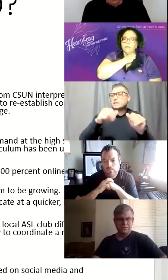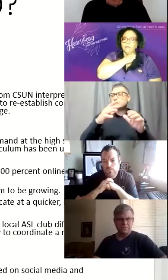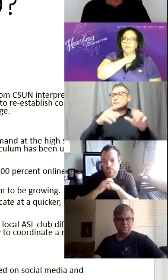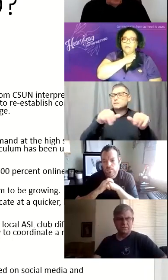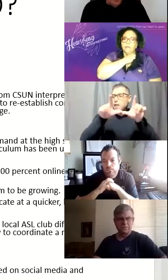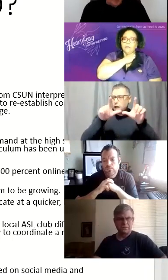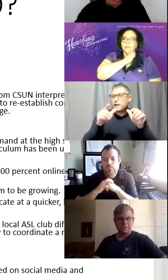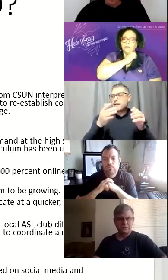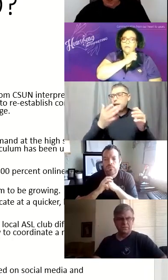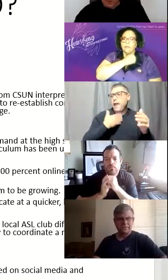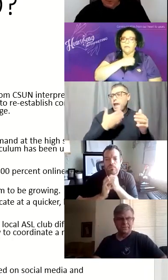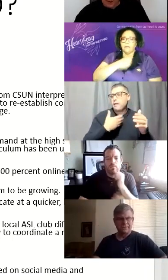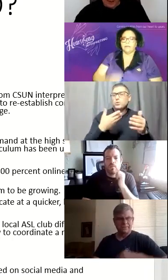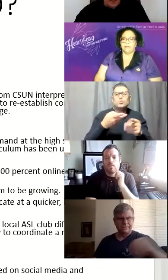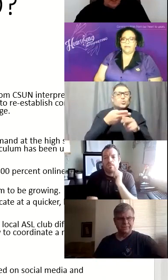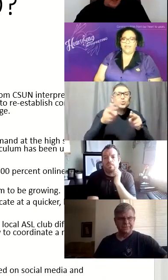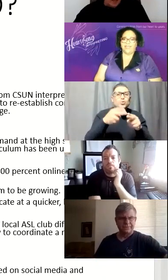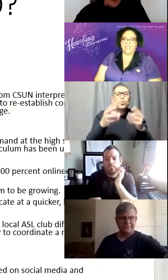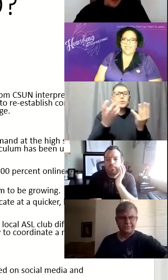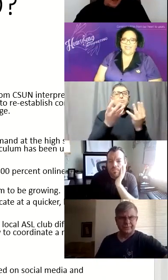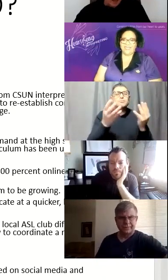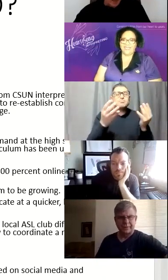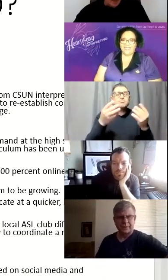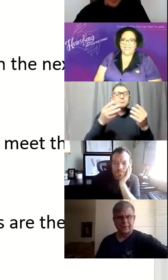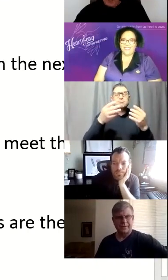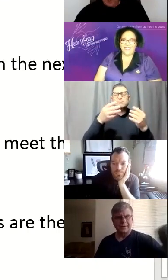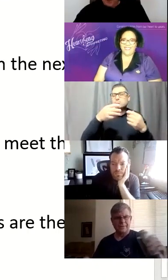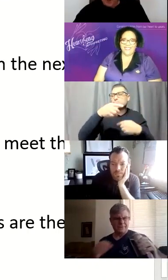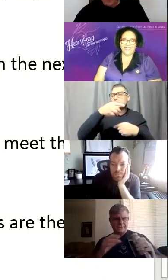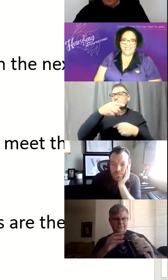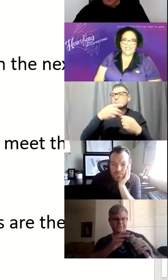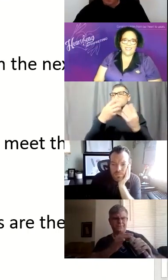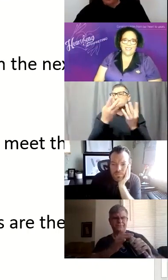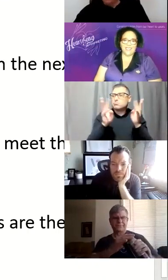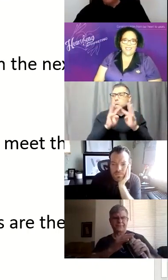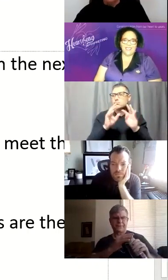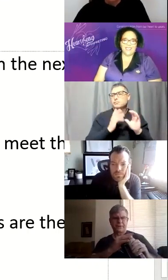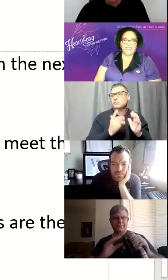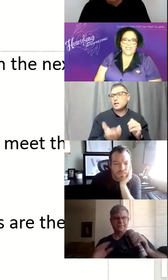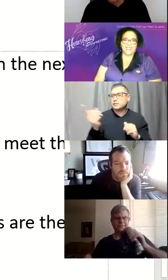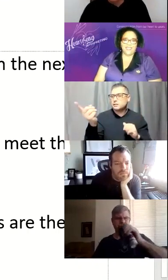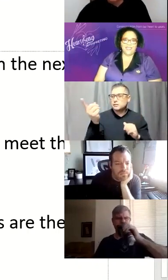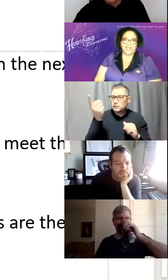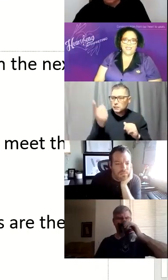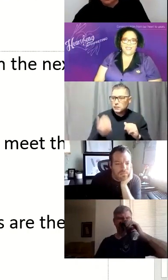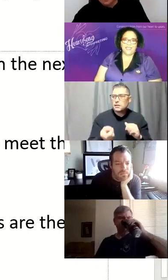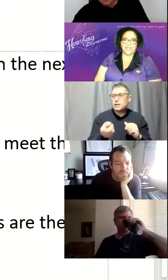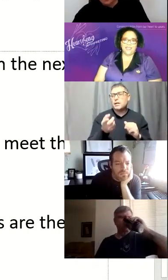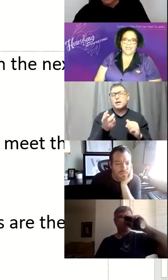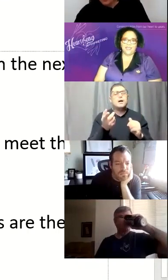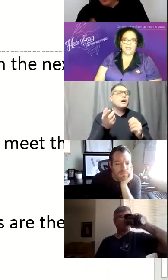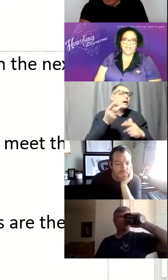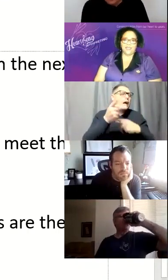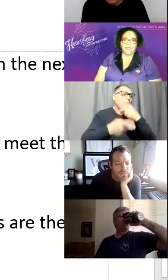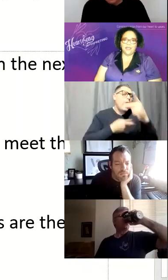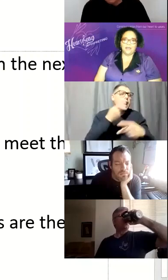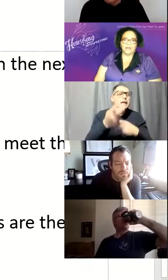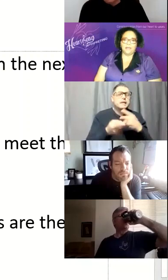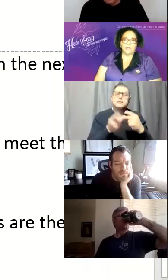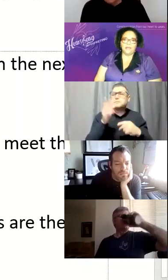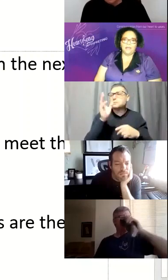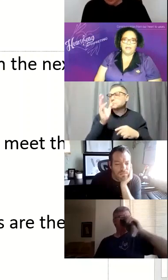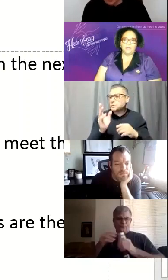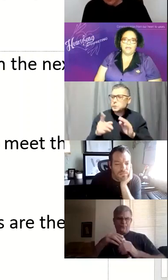had a little round table on that. I'm just going to go ahead and kind of project a little bit. We've already talked